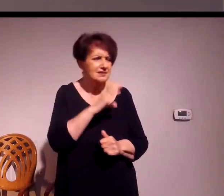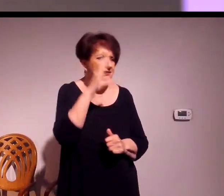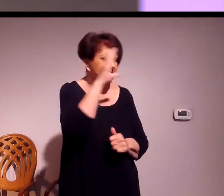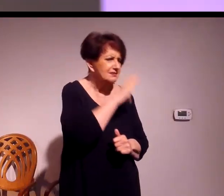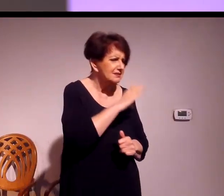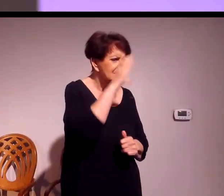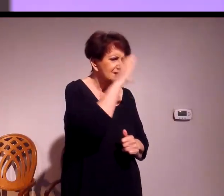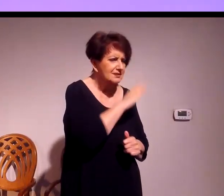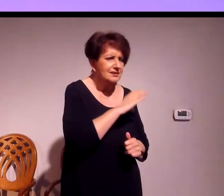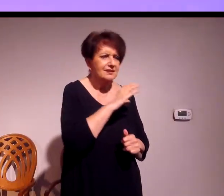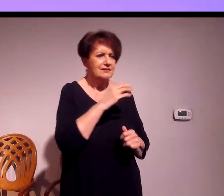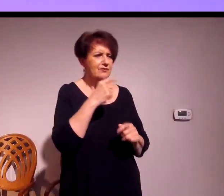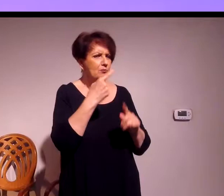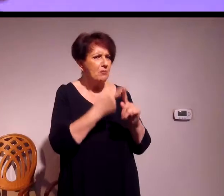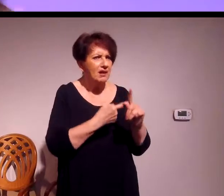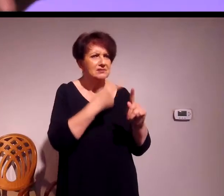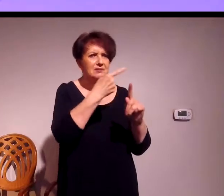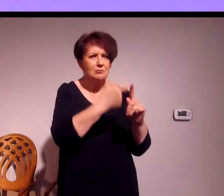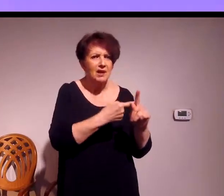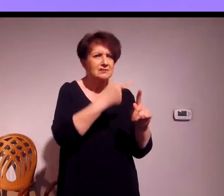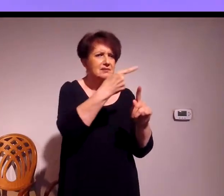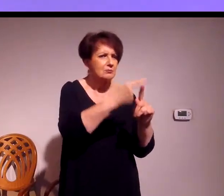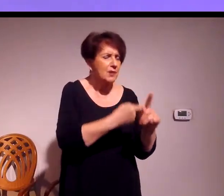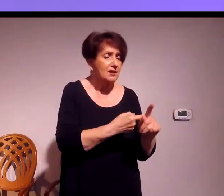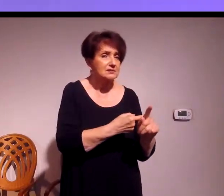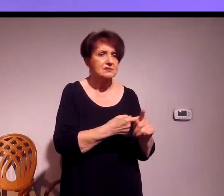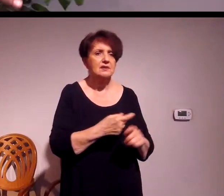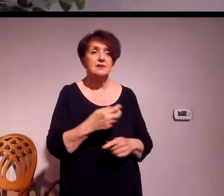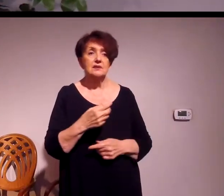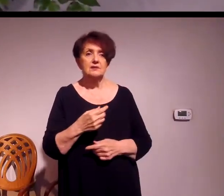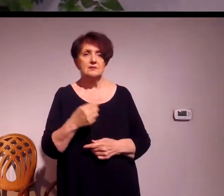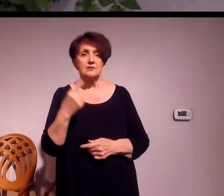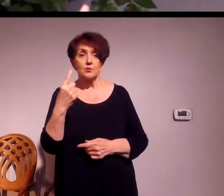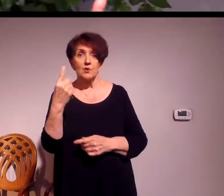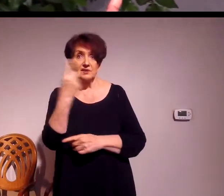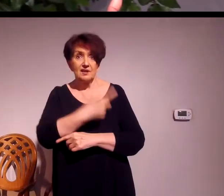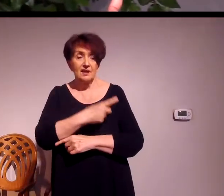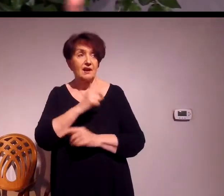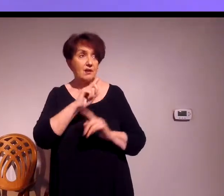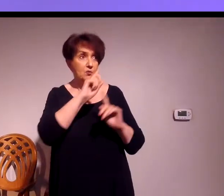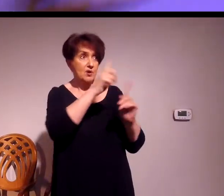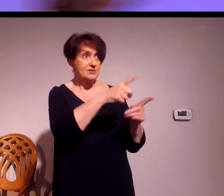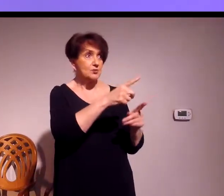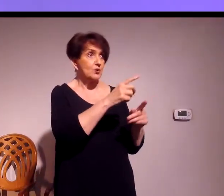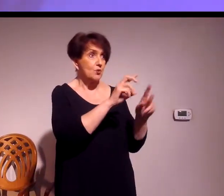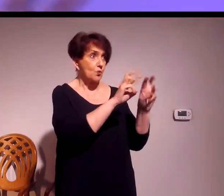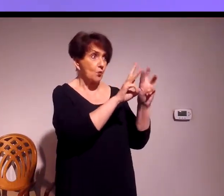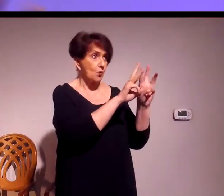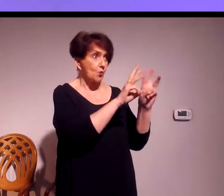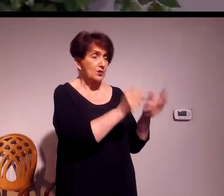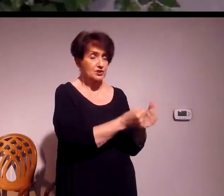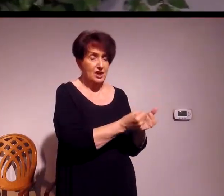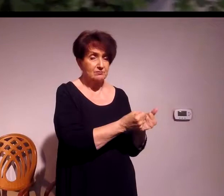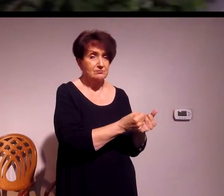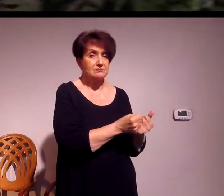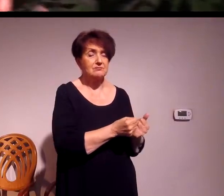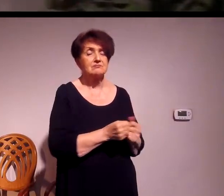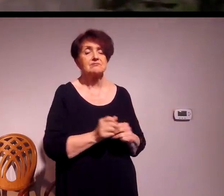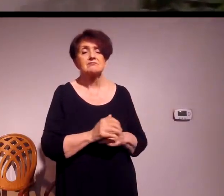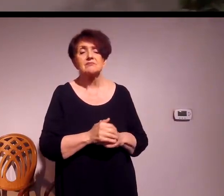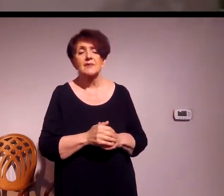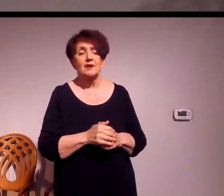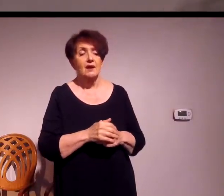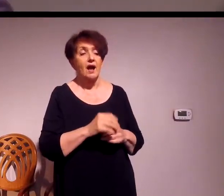I couldn't find it. So one day, I was at a workshop, a Jack Canfield workshop. You heard of Jack Canfield? Yeah. Chicken Soup of the Soul, that guy? Well, I was